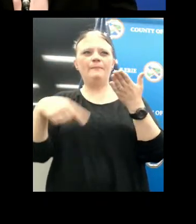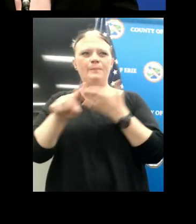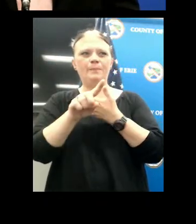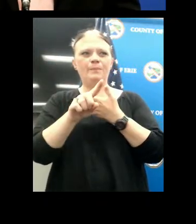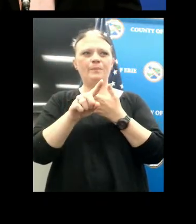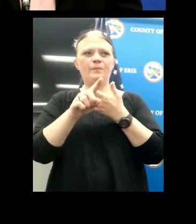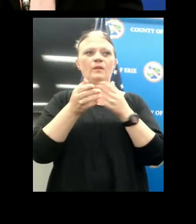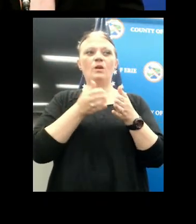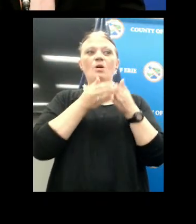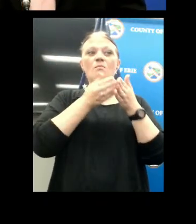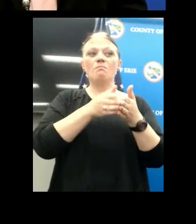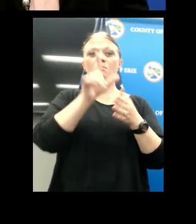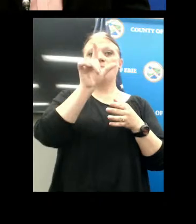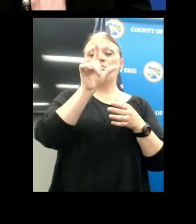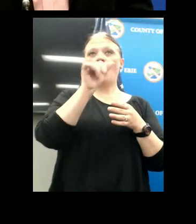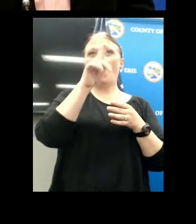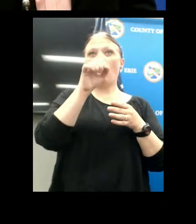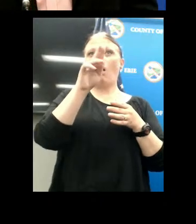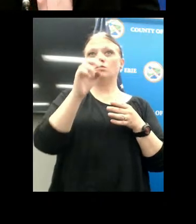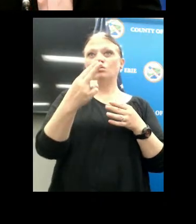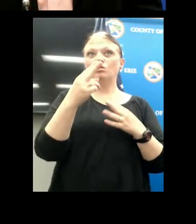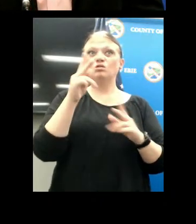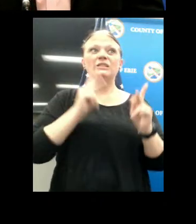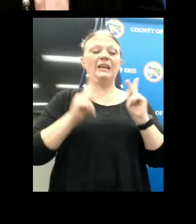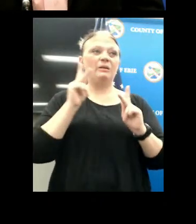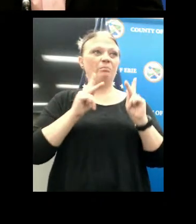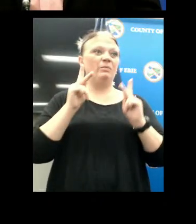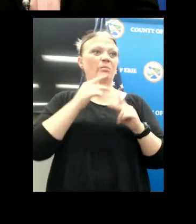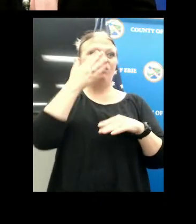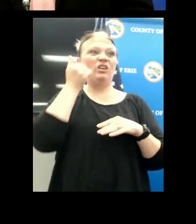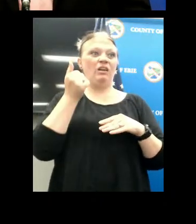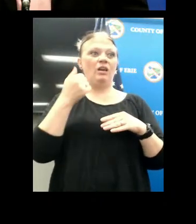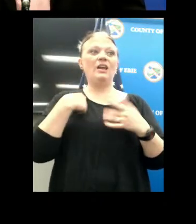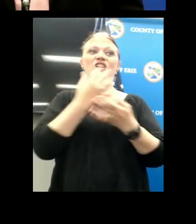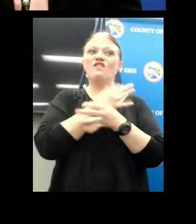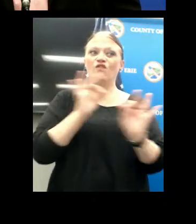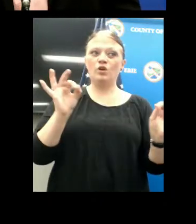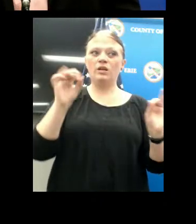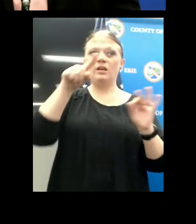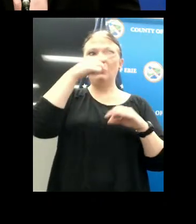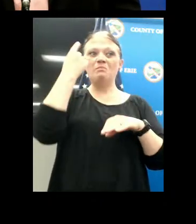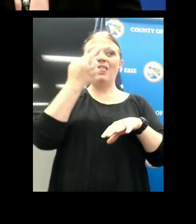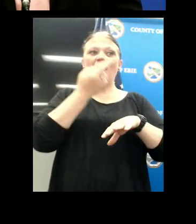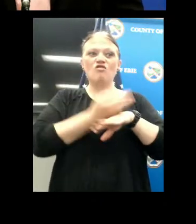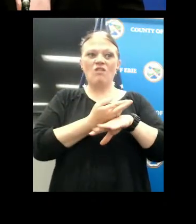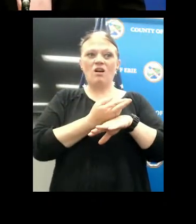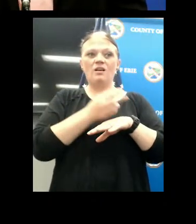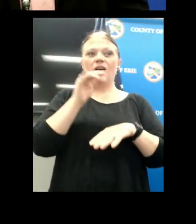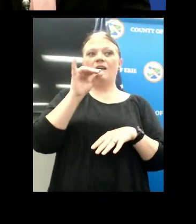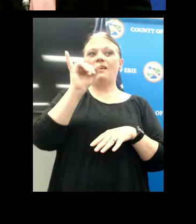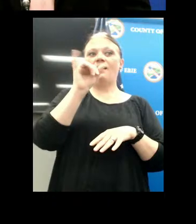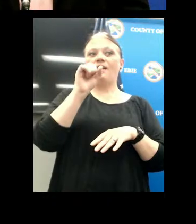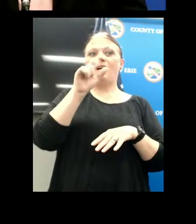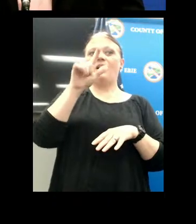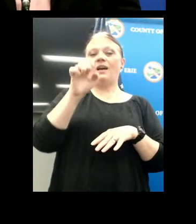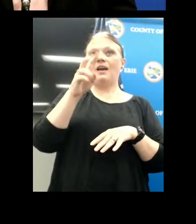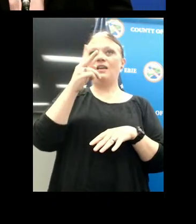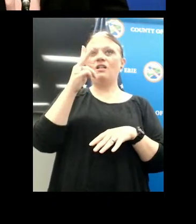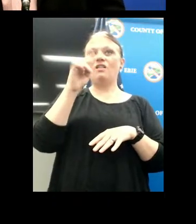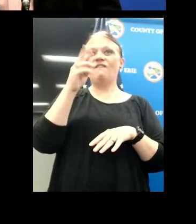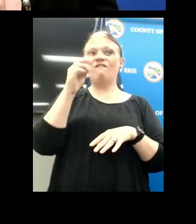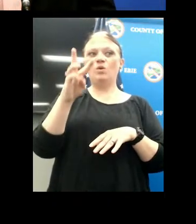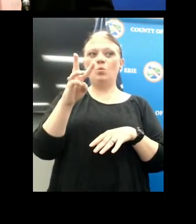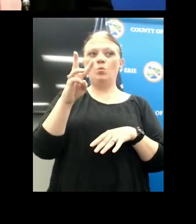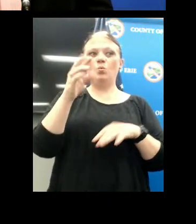Our boat launches, oftentimes people forget about our boat launches. Our free boat launches at Black Rock Canal Park and Isleview Parks are open, and our